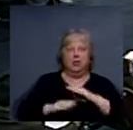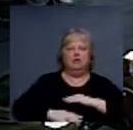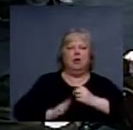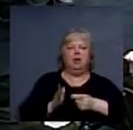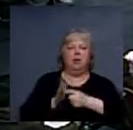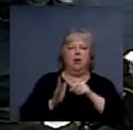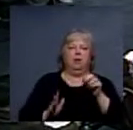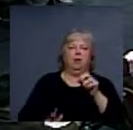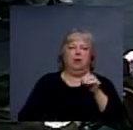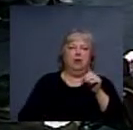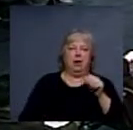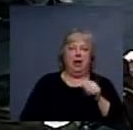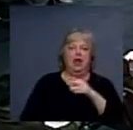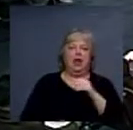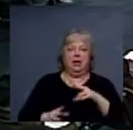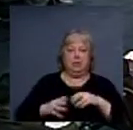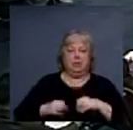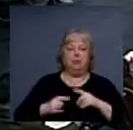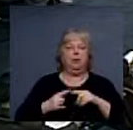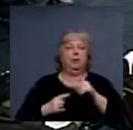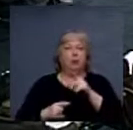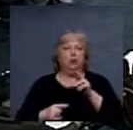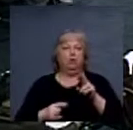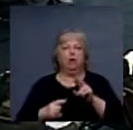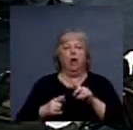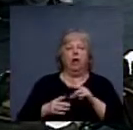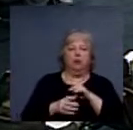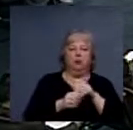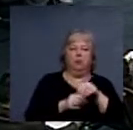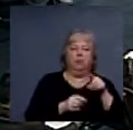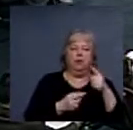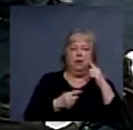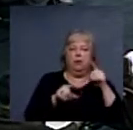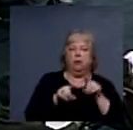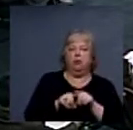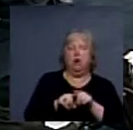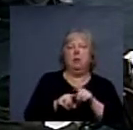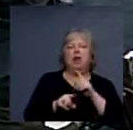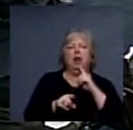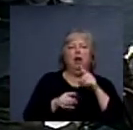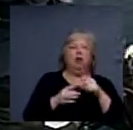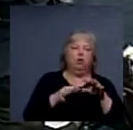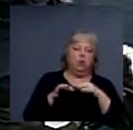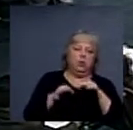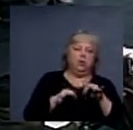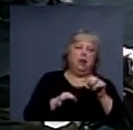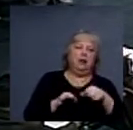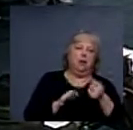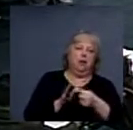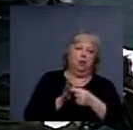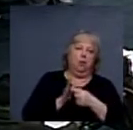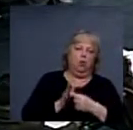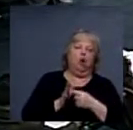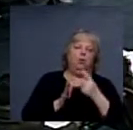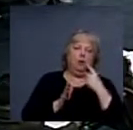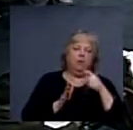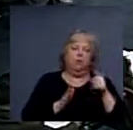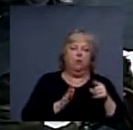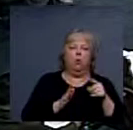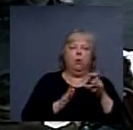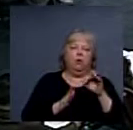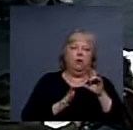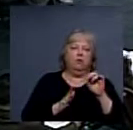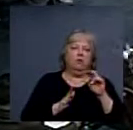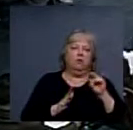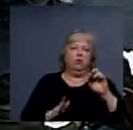and acceptable to the city as part of this franchise agreement, to set the other terms and conditions of this franchise for the franchisee and the adjacent property